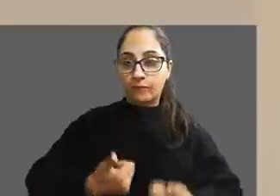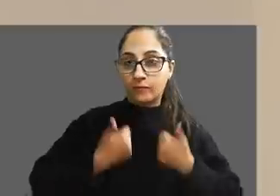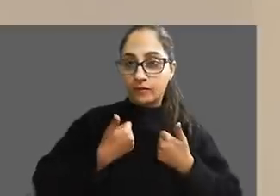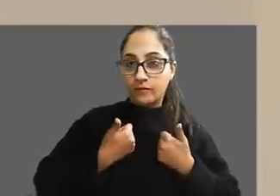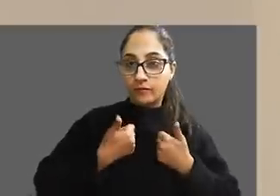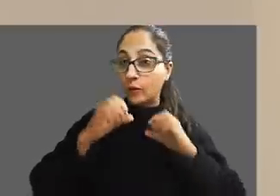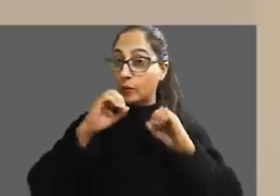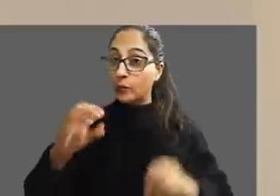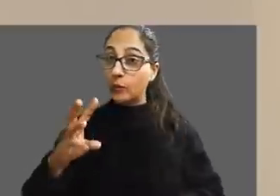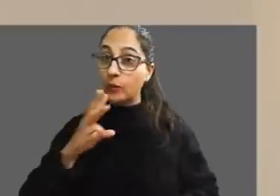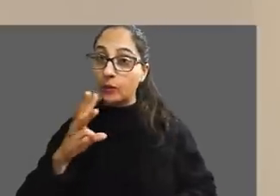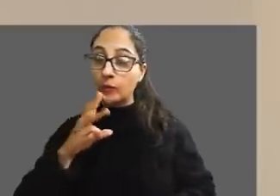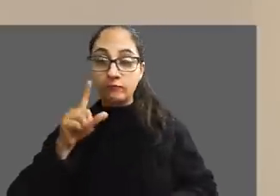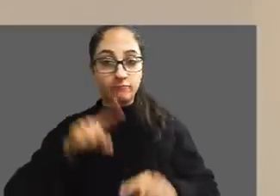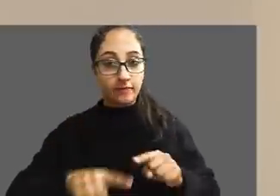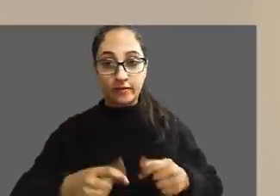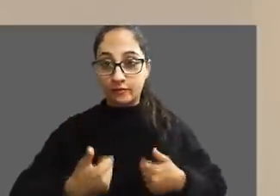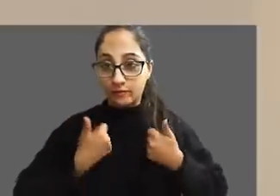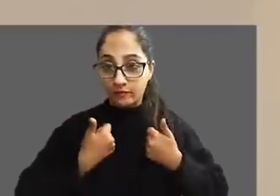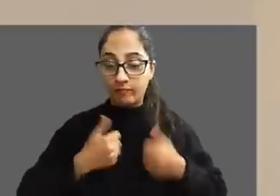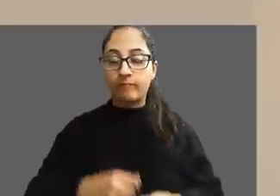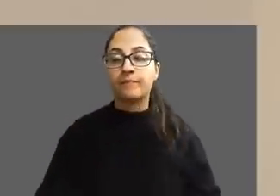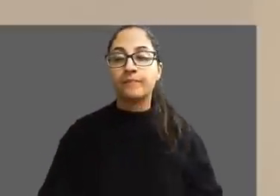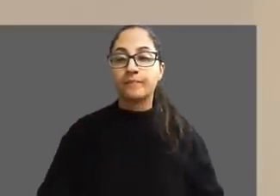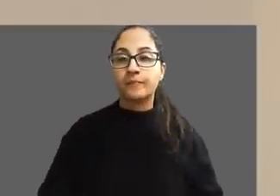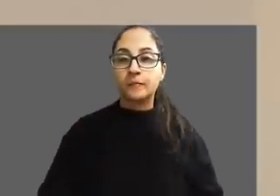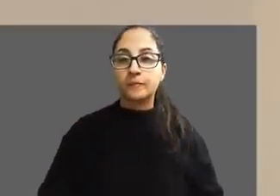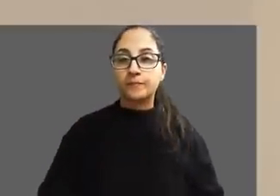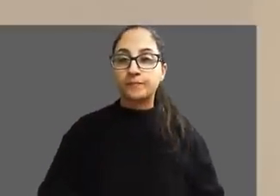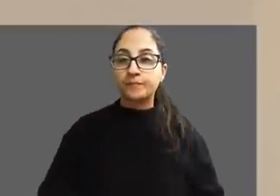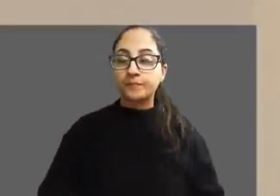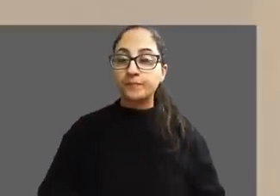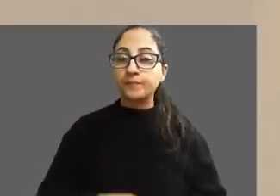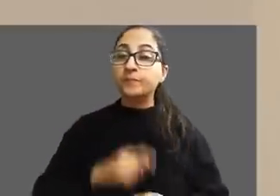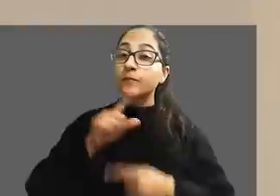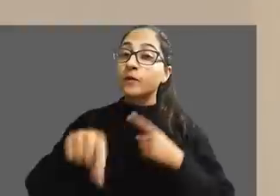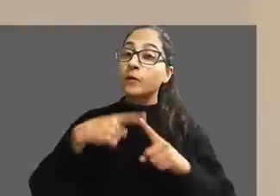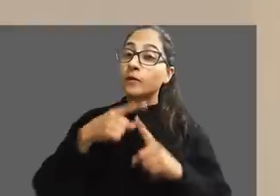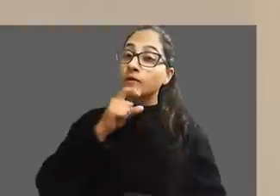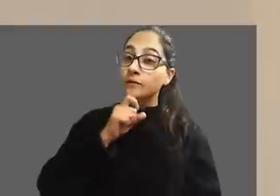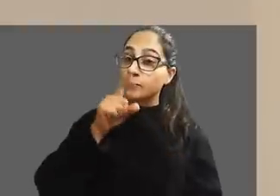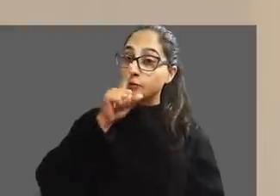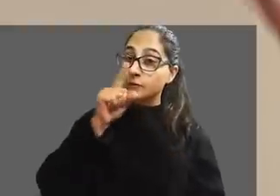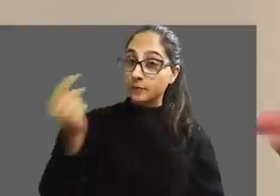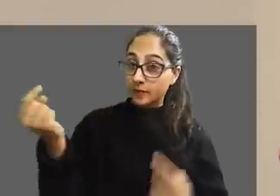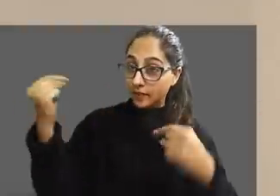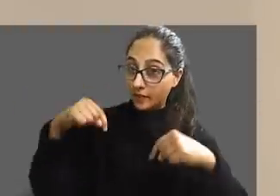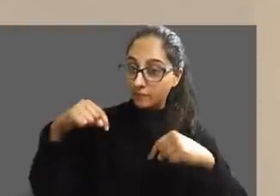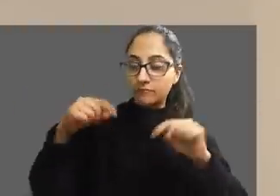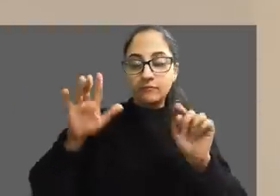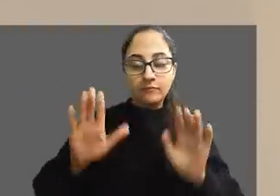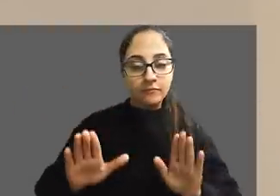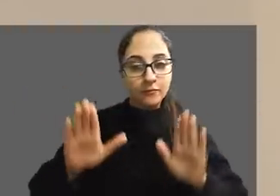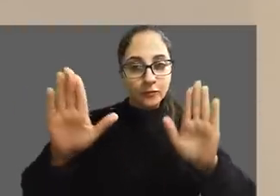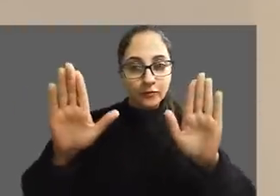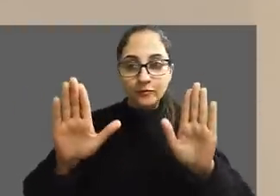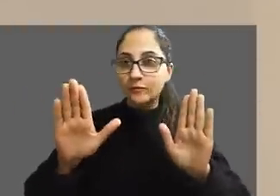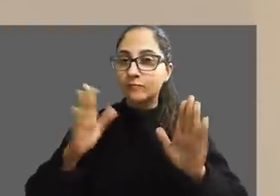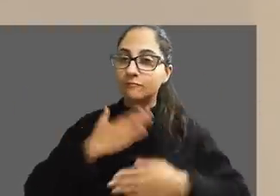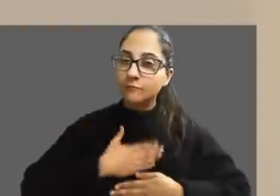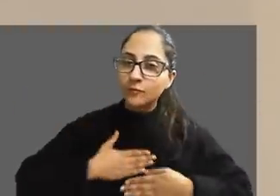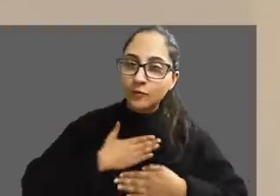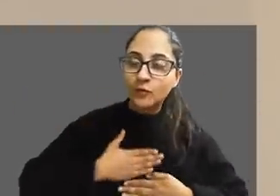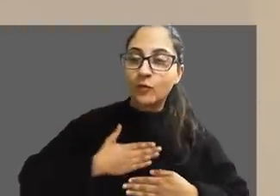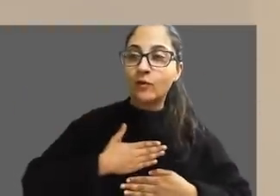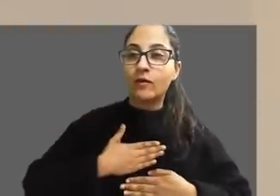happy. We enjoyed with him. We had danduras. We had garbas. Imam was joking with us. And